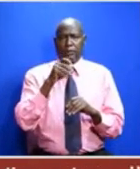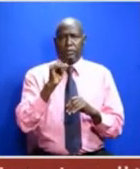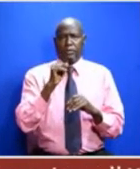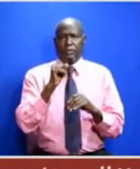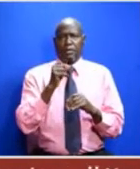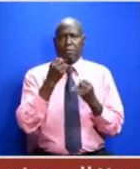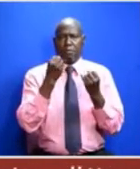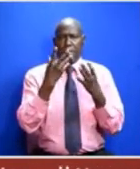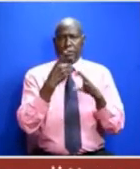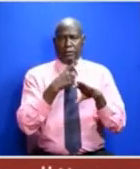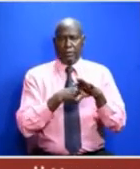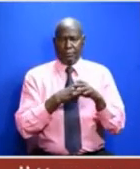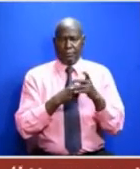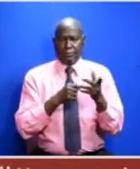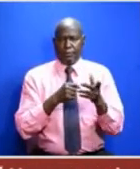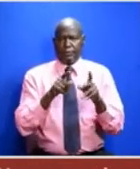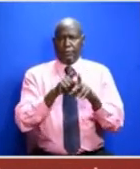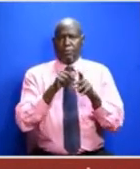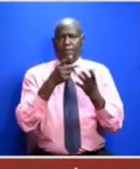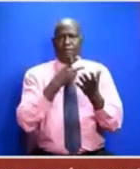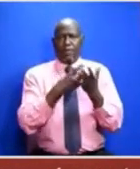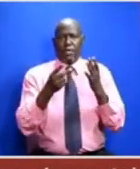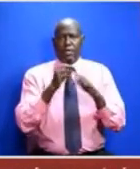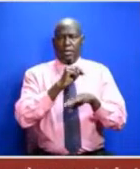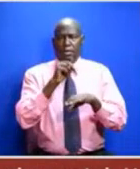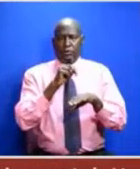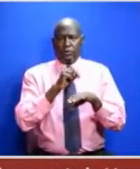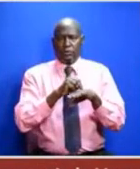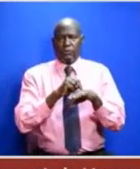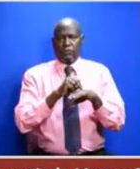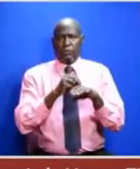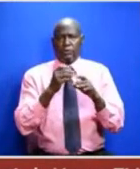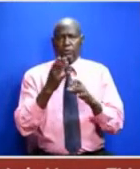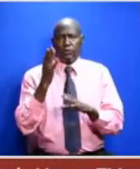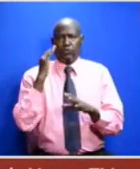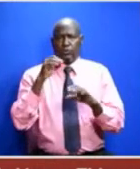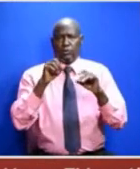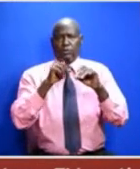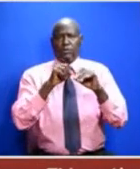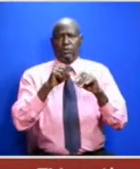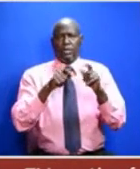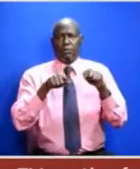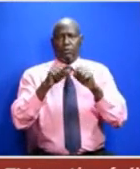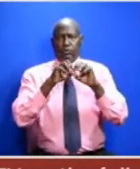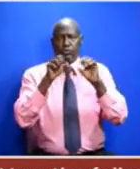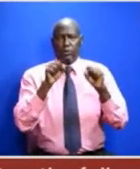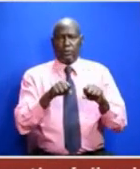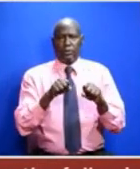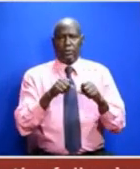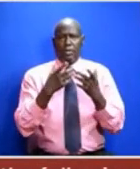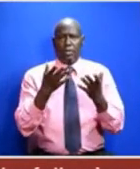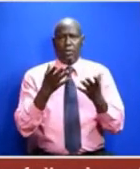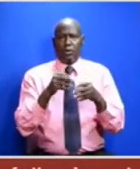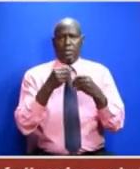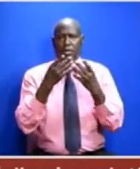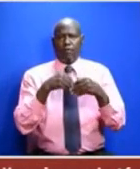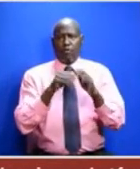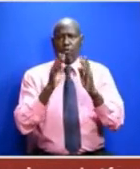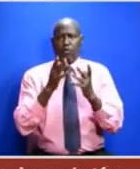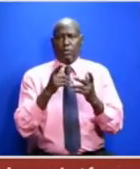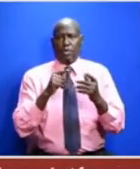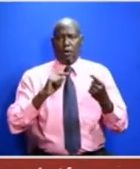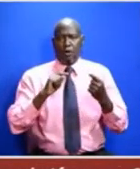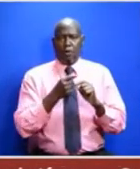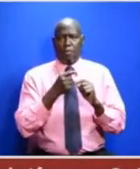and also the failure by the national security and administration structures, left the followers exposed to harm, injury